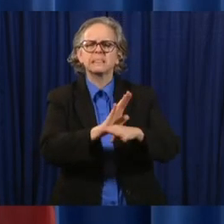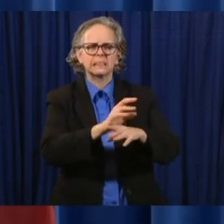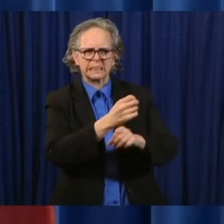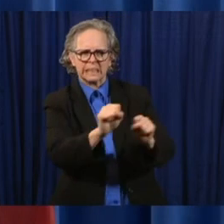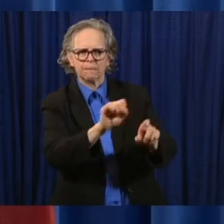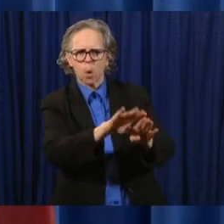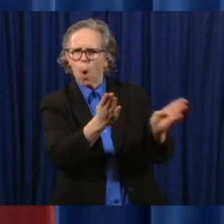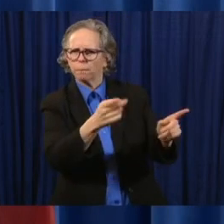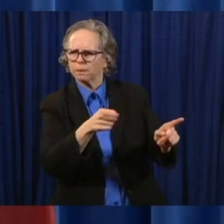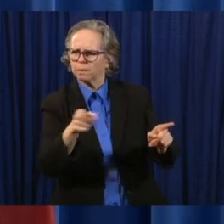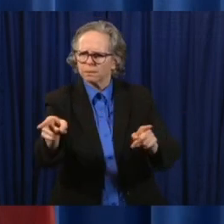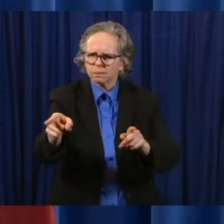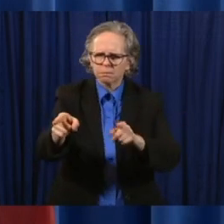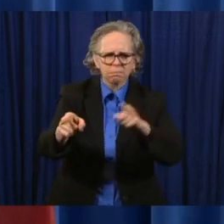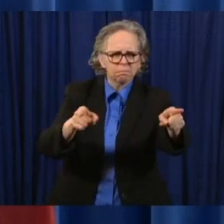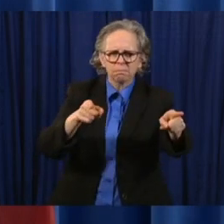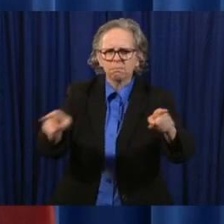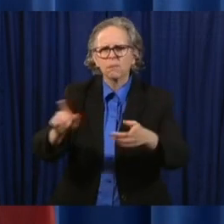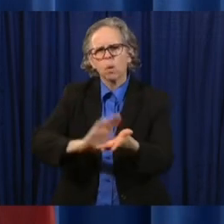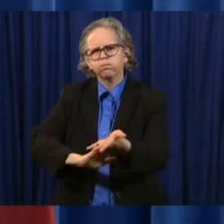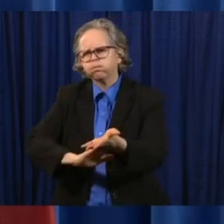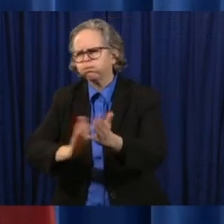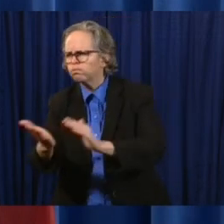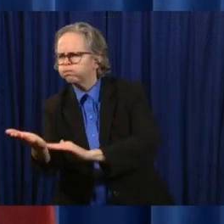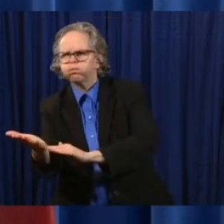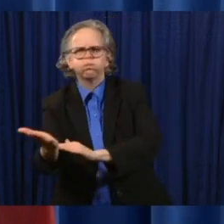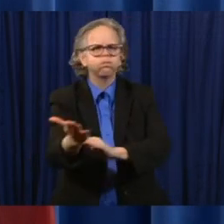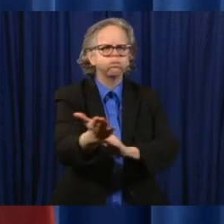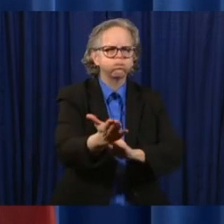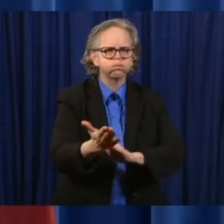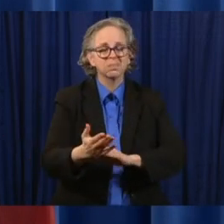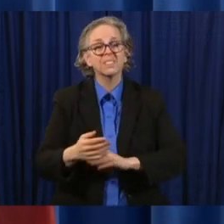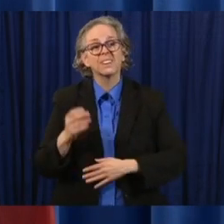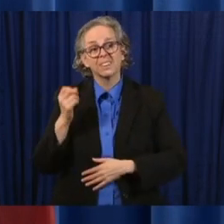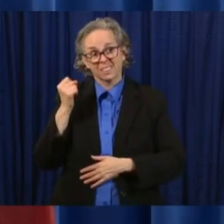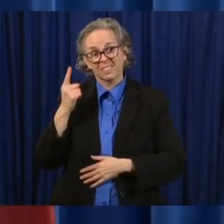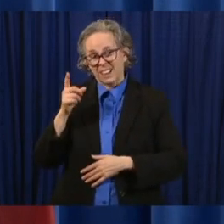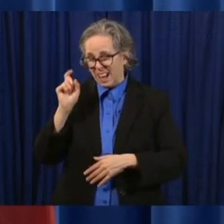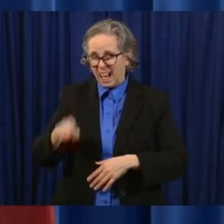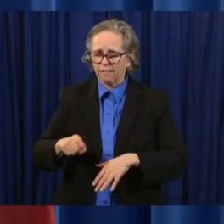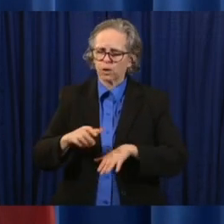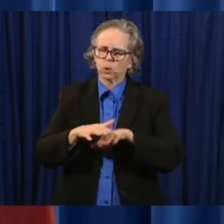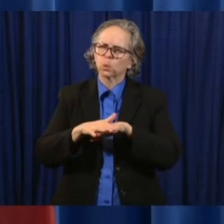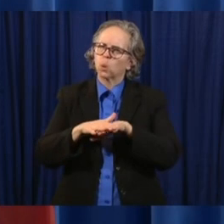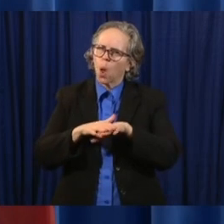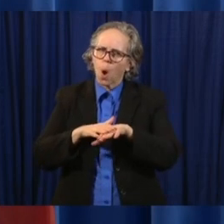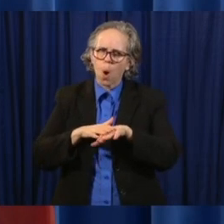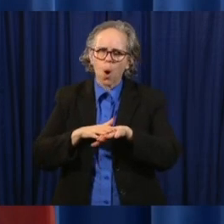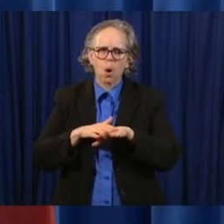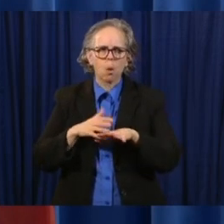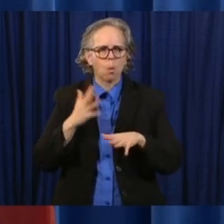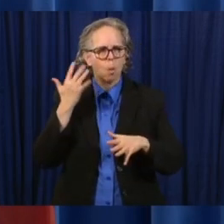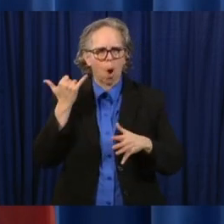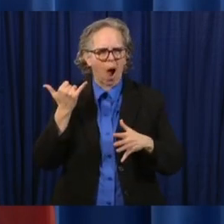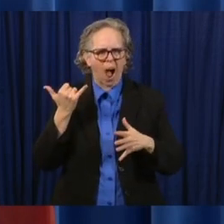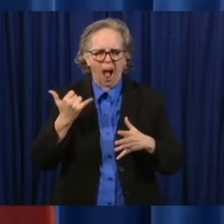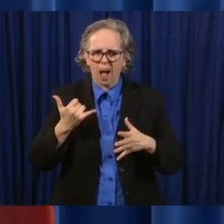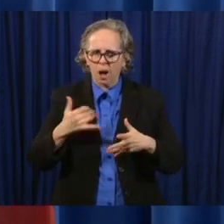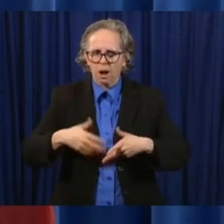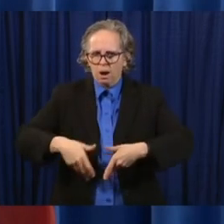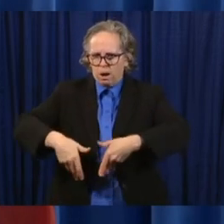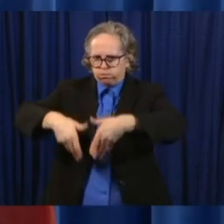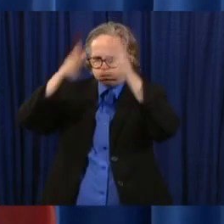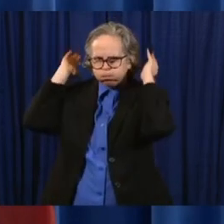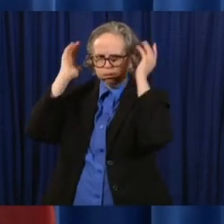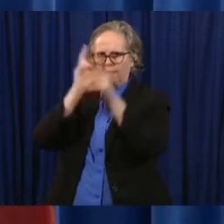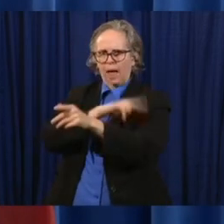We did this so that we would not be overrun in the healthcare system. So far, we have been successful. We